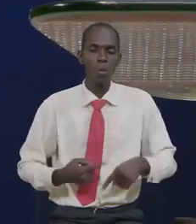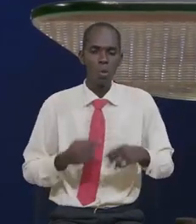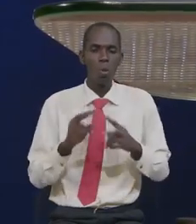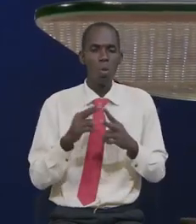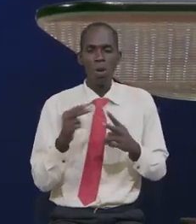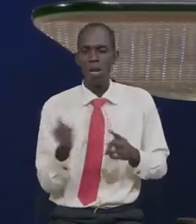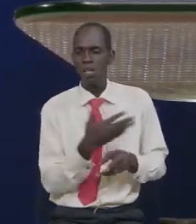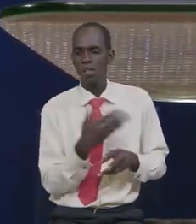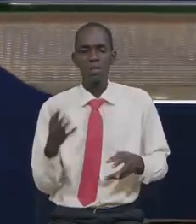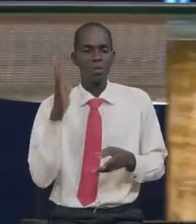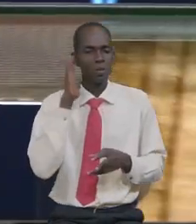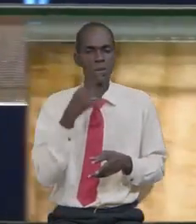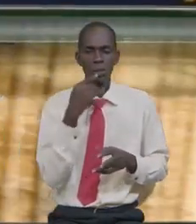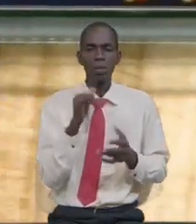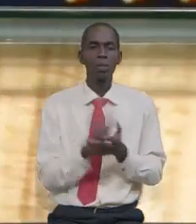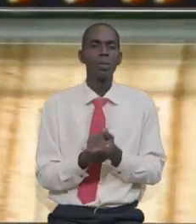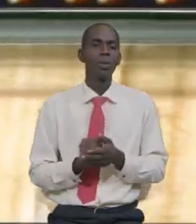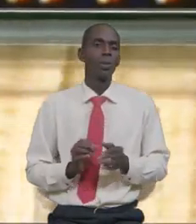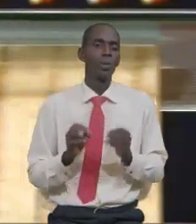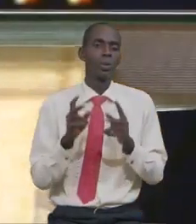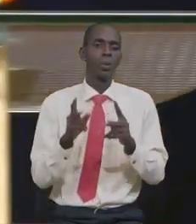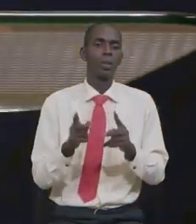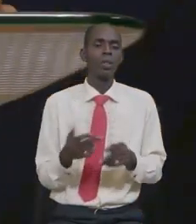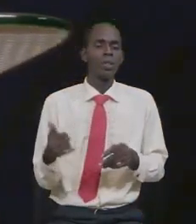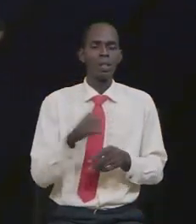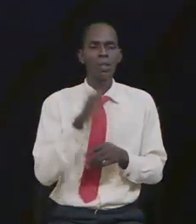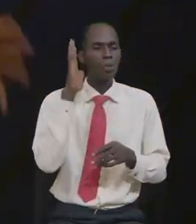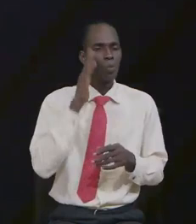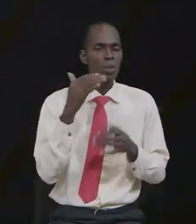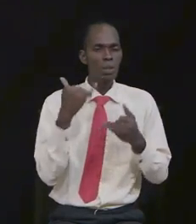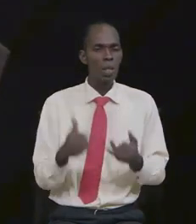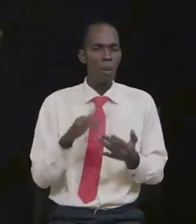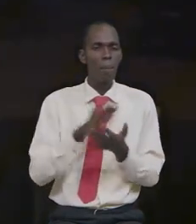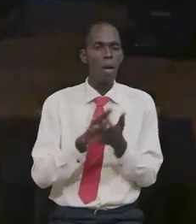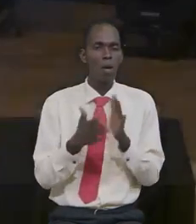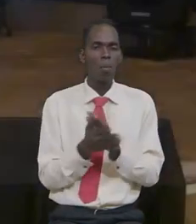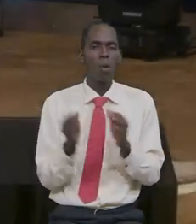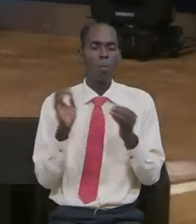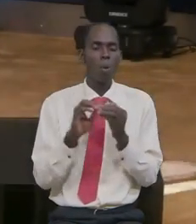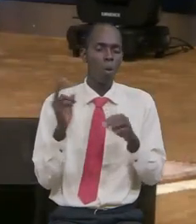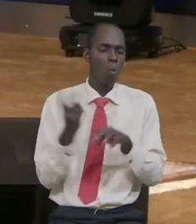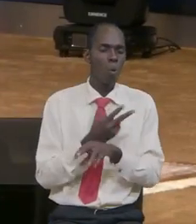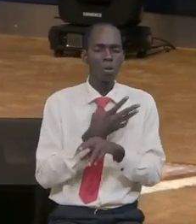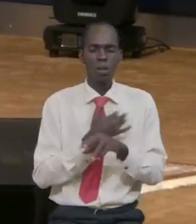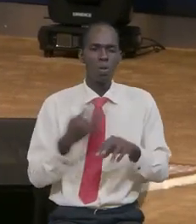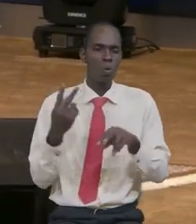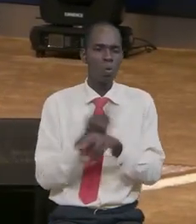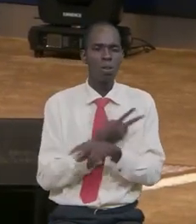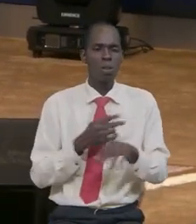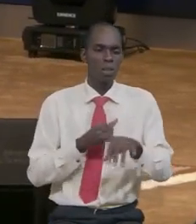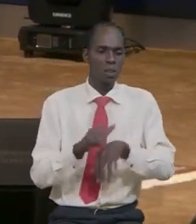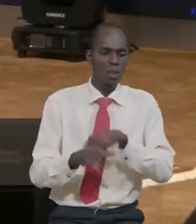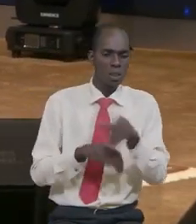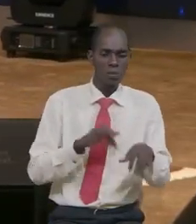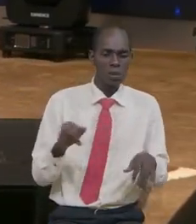they will persecute, it says, and they will wax worse and worse, deceiving and being deceived. In